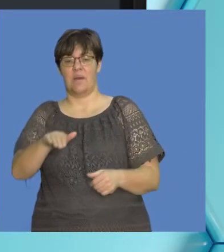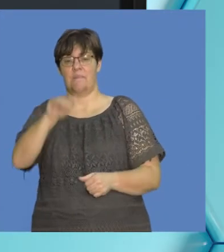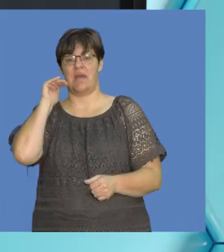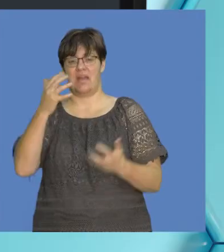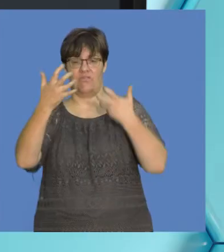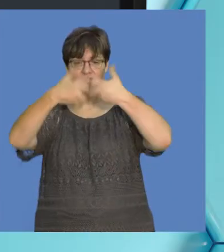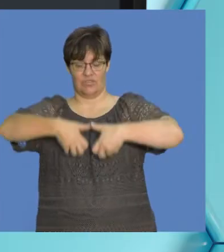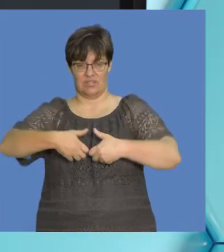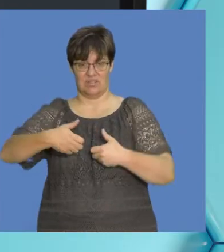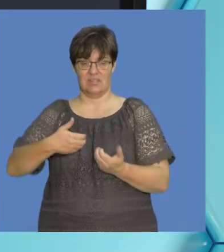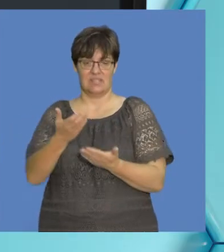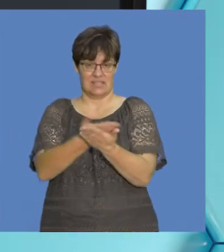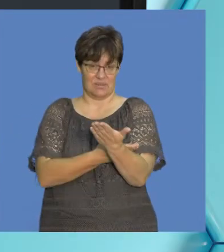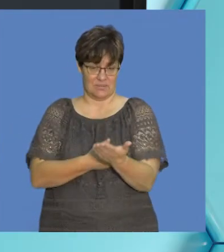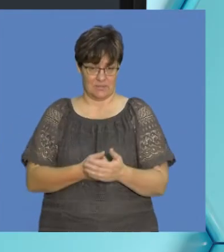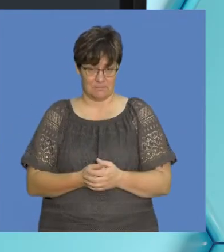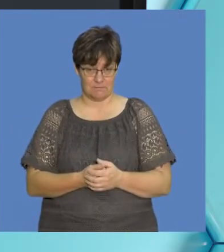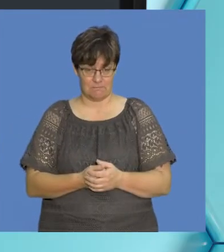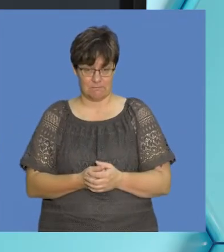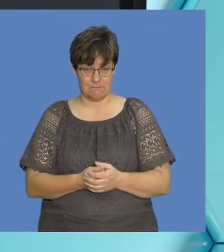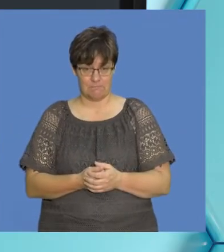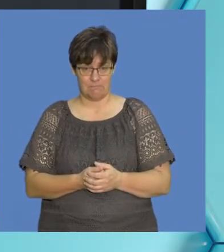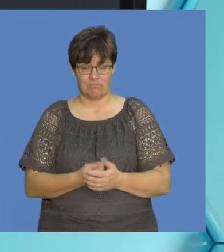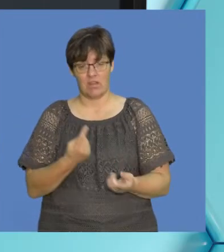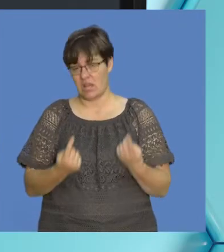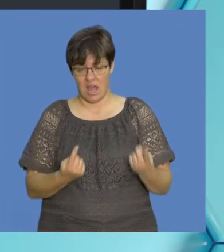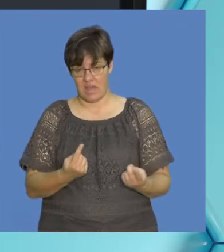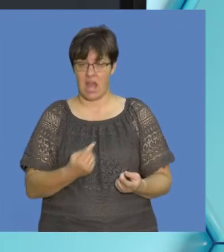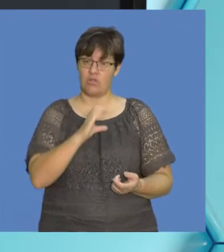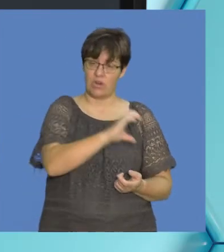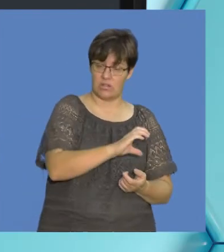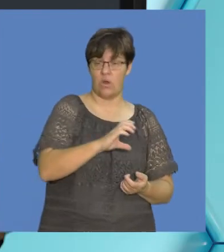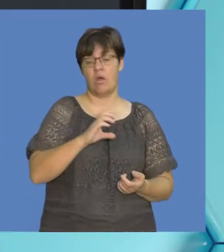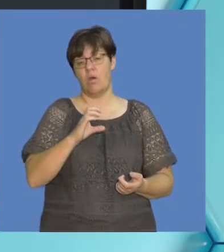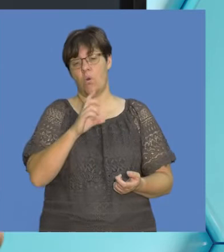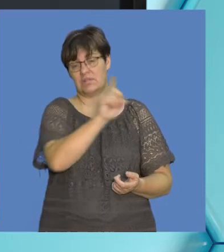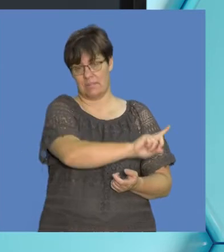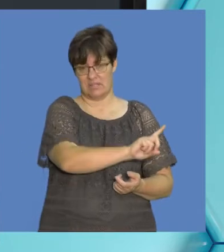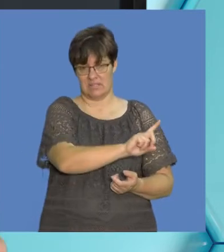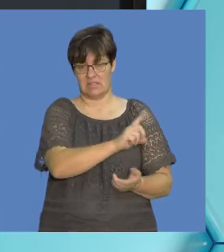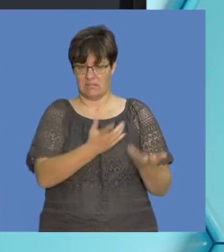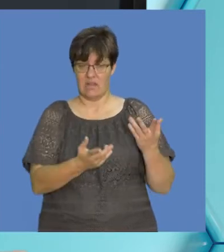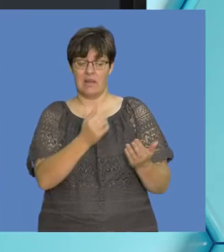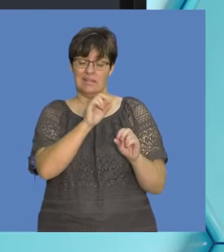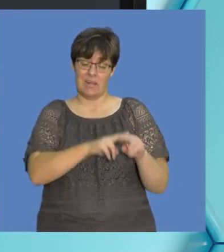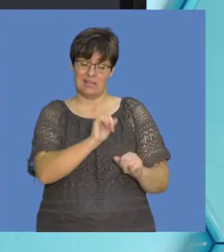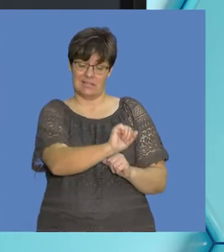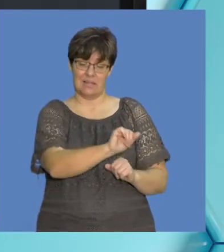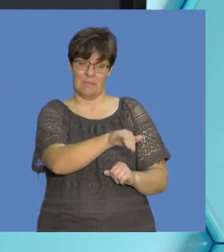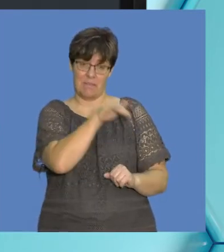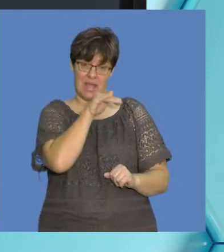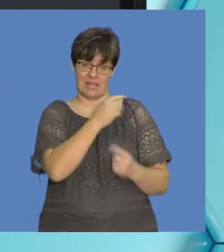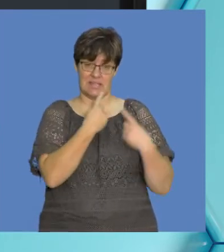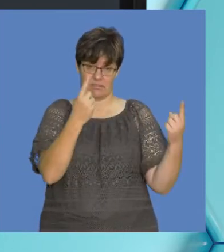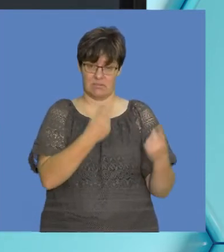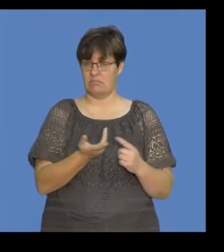bank reconciliation statement. So obviously, it's either credit or debit balance as per bank statement. Now, which